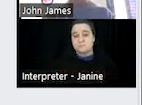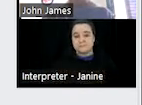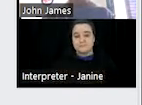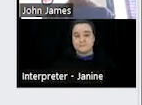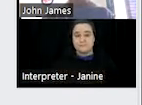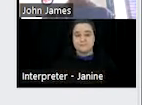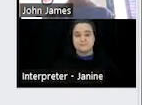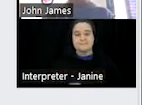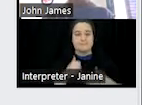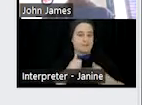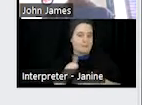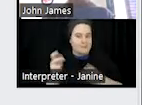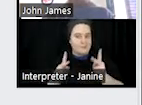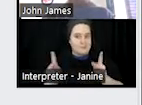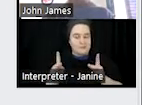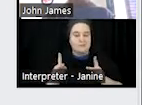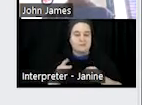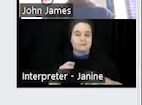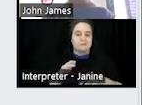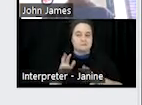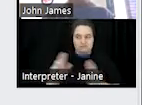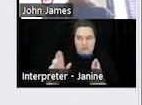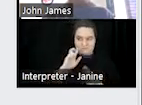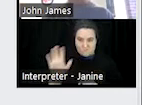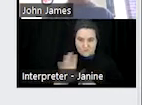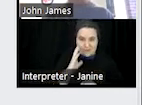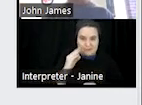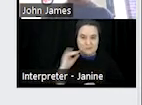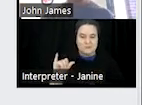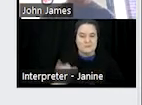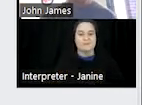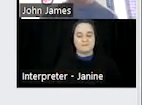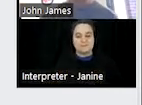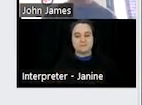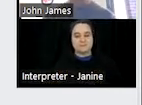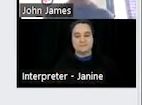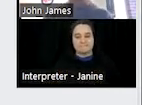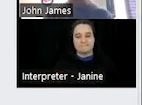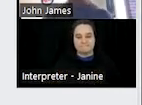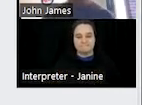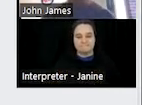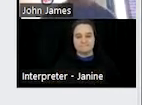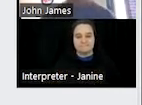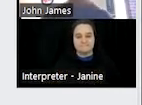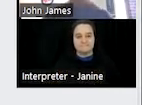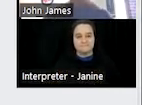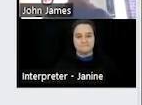And helping other people getting ready for their college experience as well.